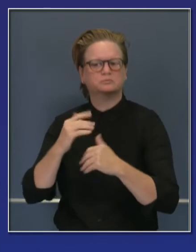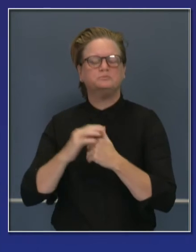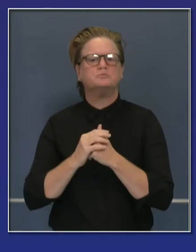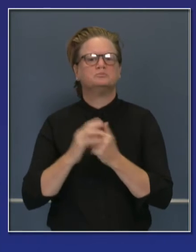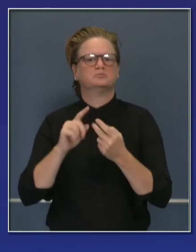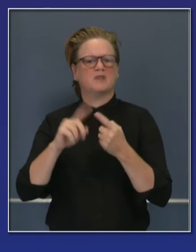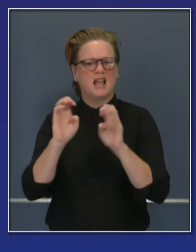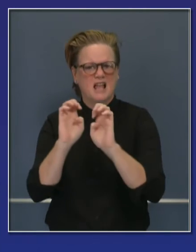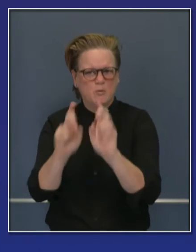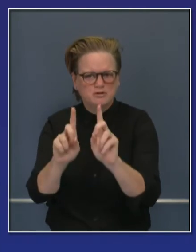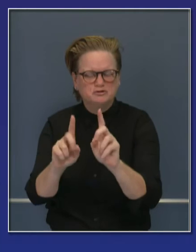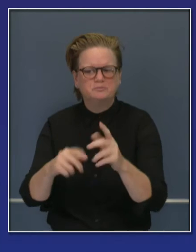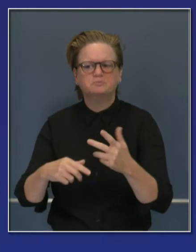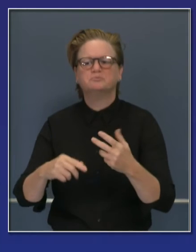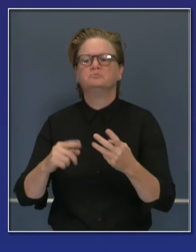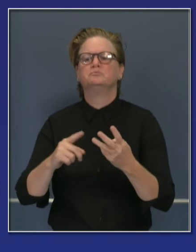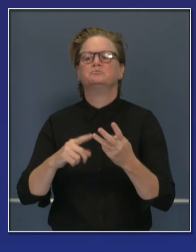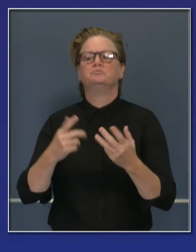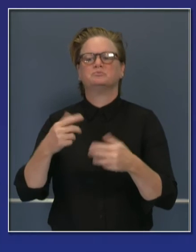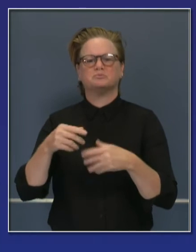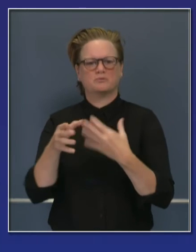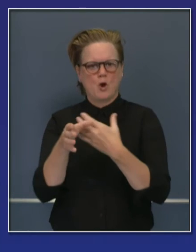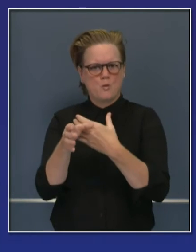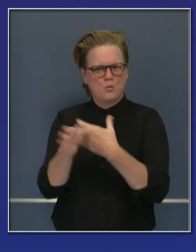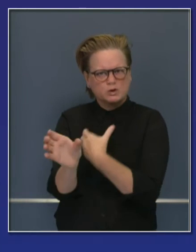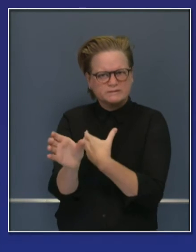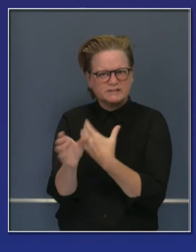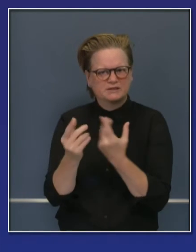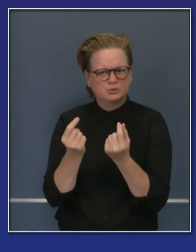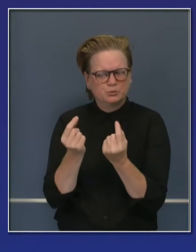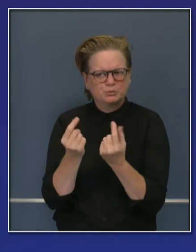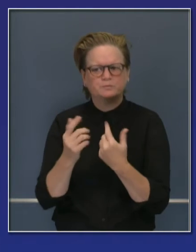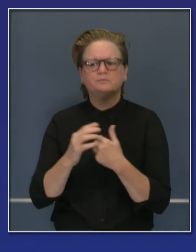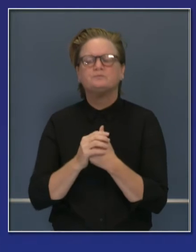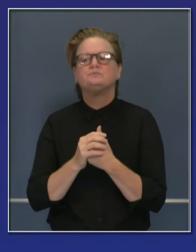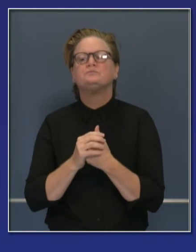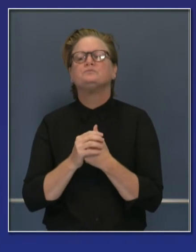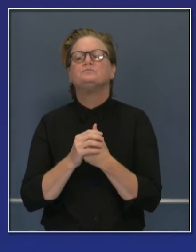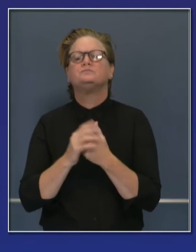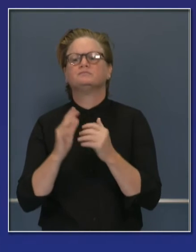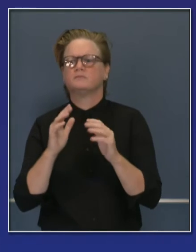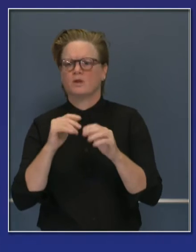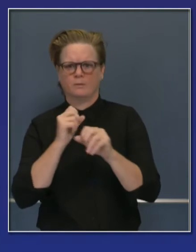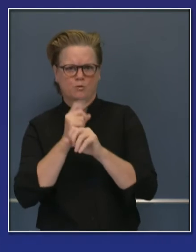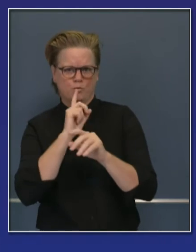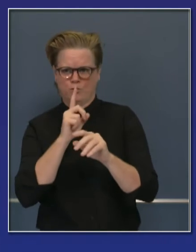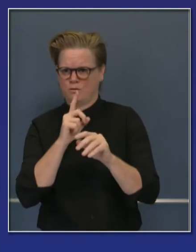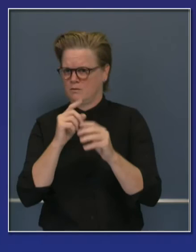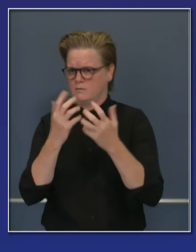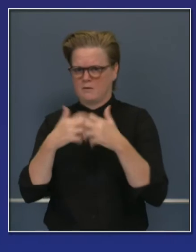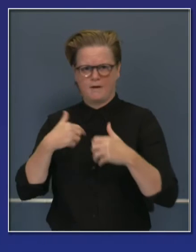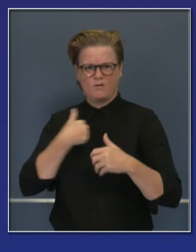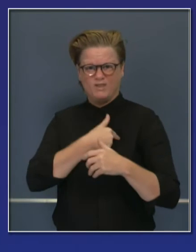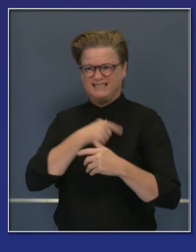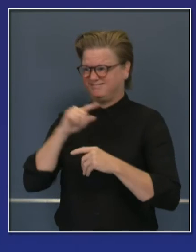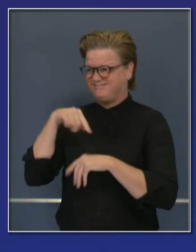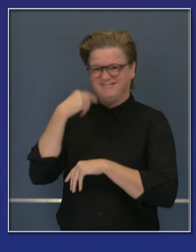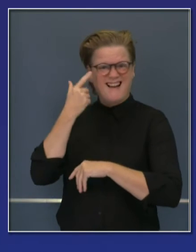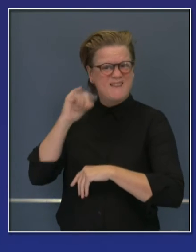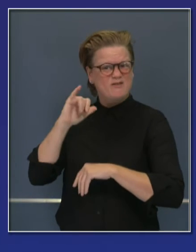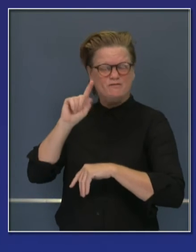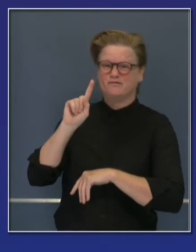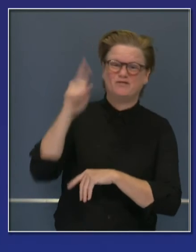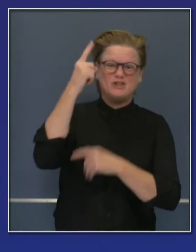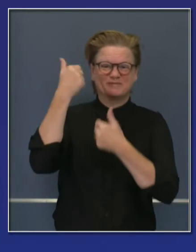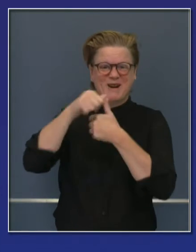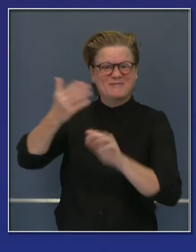You'll recall the prevention strategies included California leading as the first state to do a statewide stay-at-home order. We moved forward a few